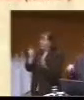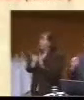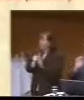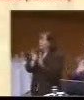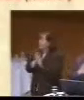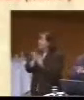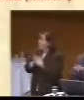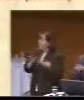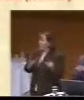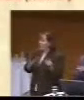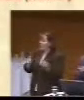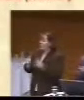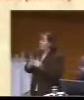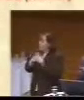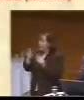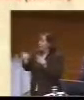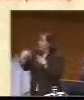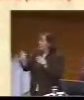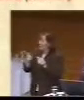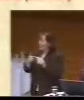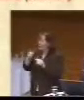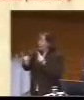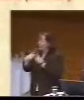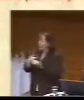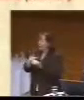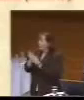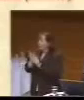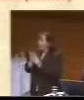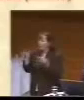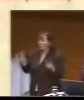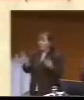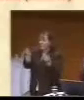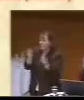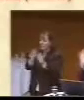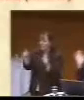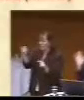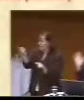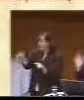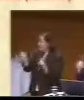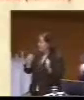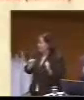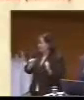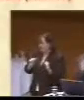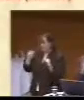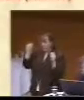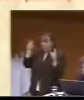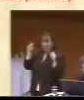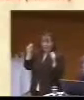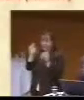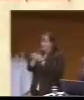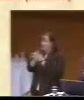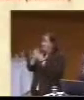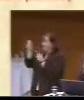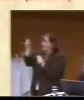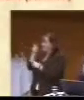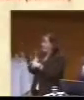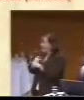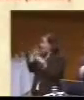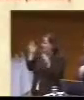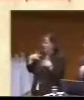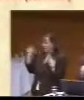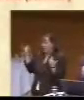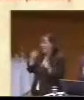version, an electronic version of their textbook. Big deal, yeah. Go ahead and clap. Yes, it's good.